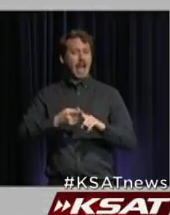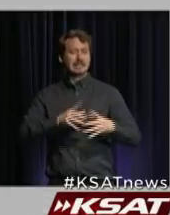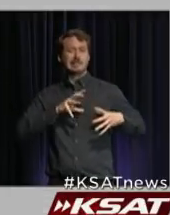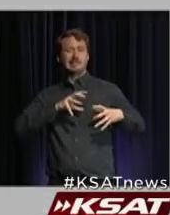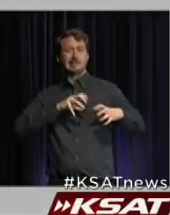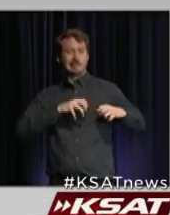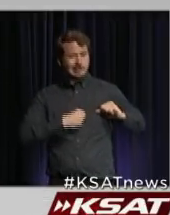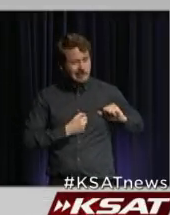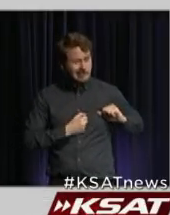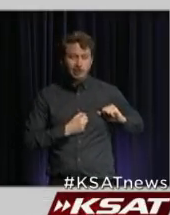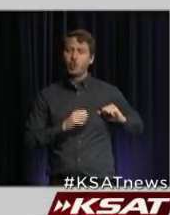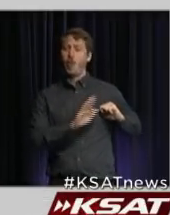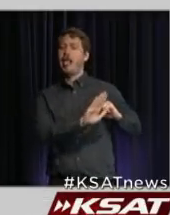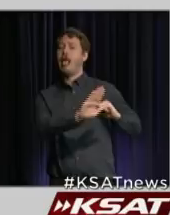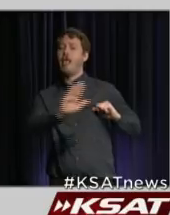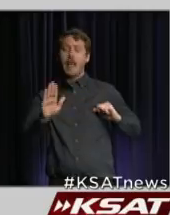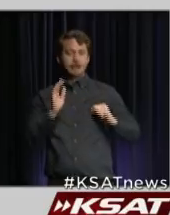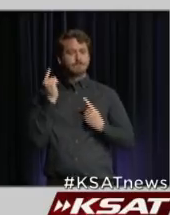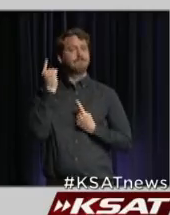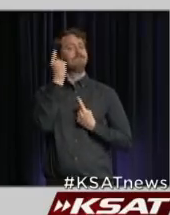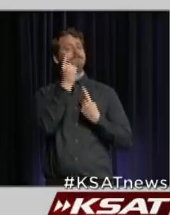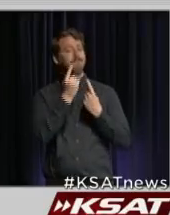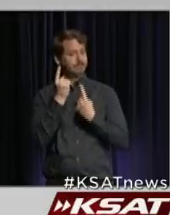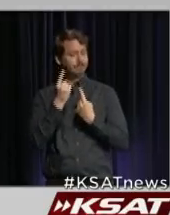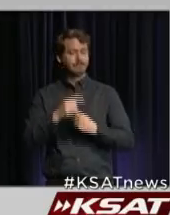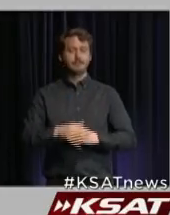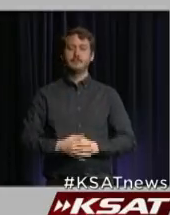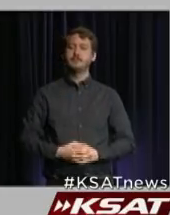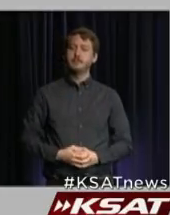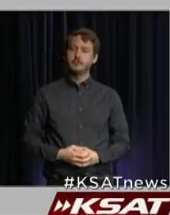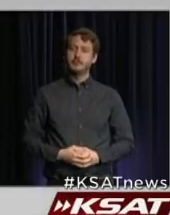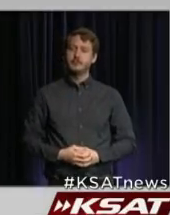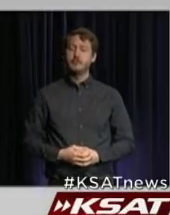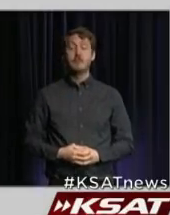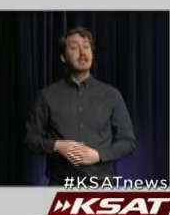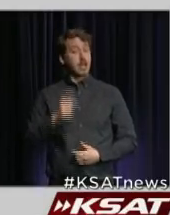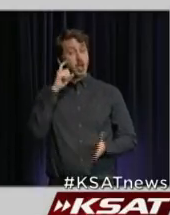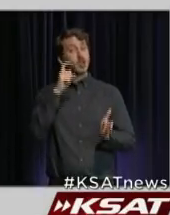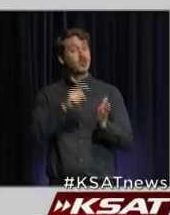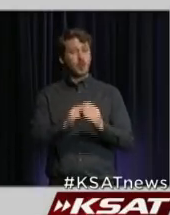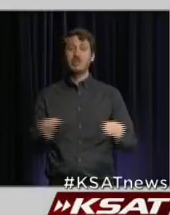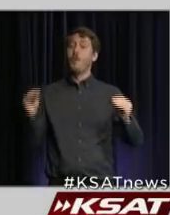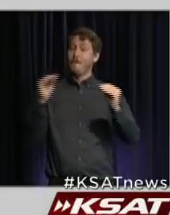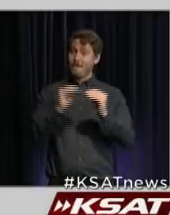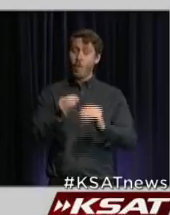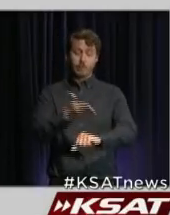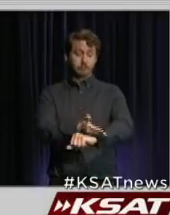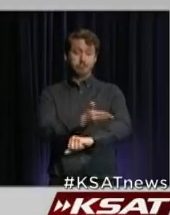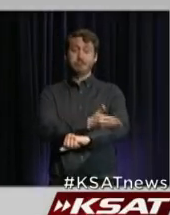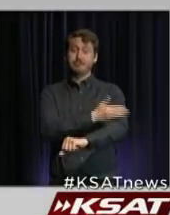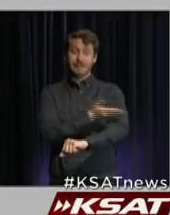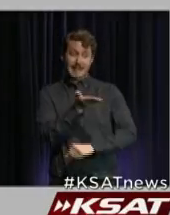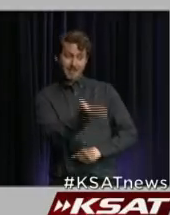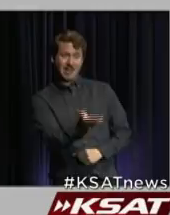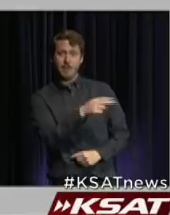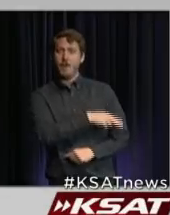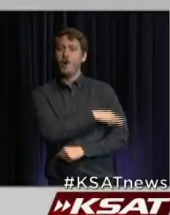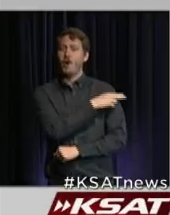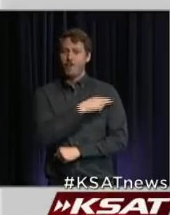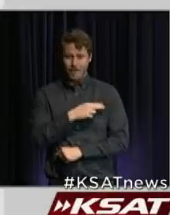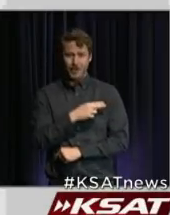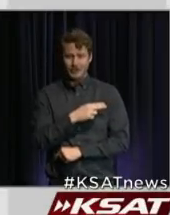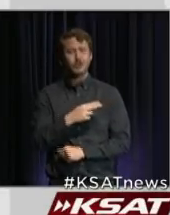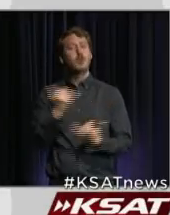So please keep their families in your prayers this evening. We are seeing more improvements in our hospitals continue. So tonight we're